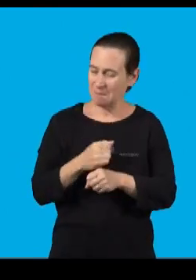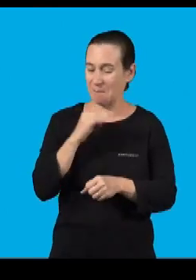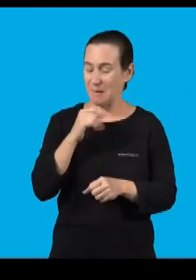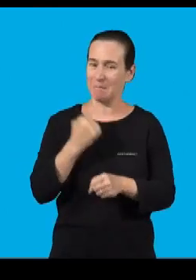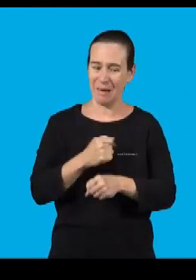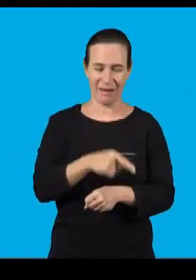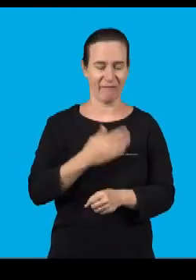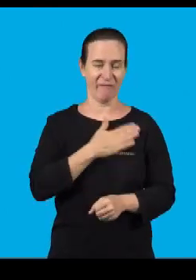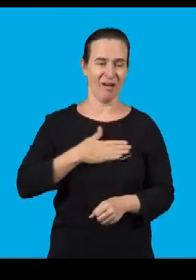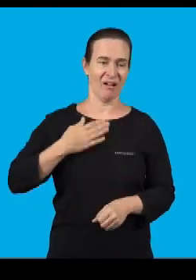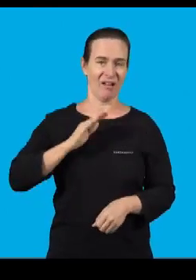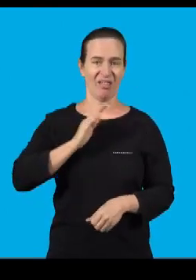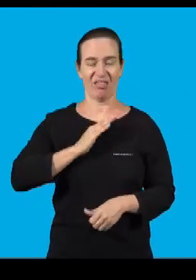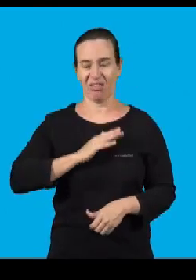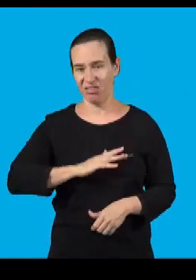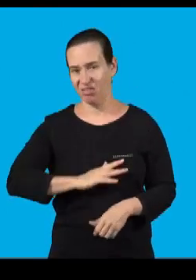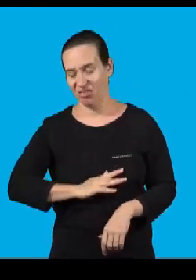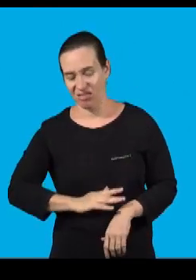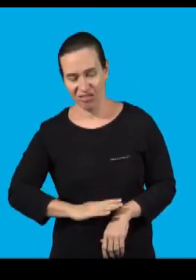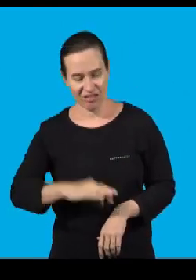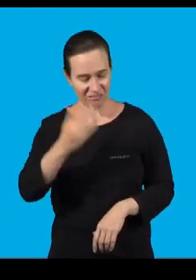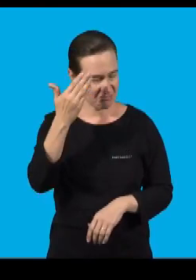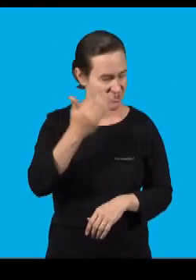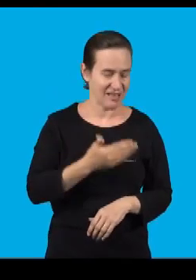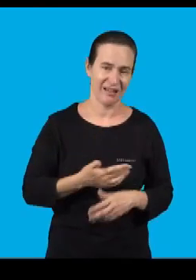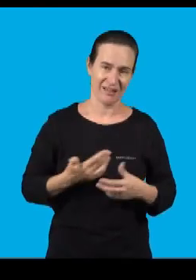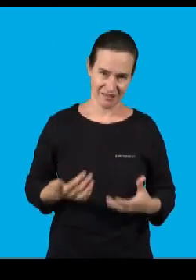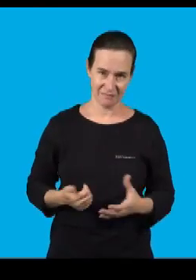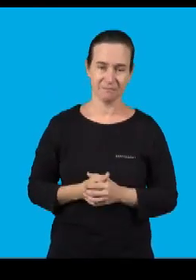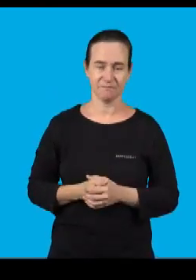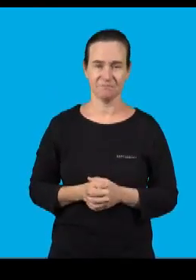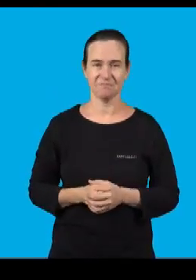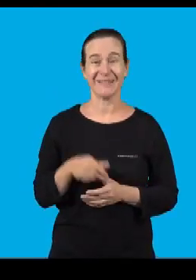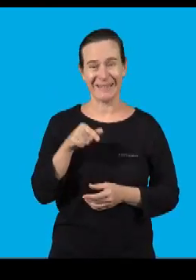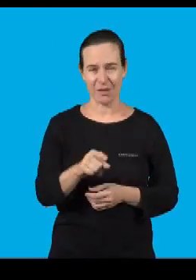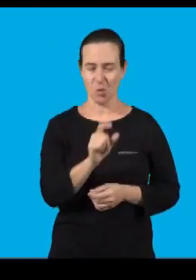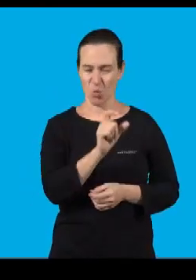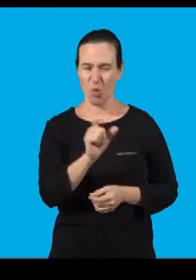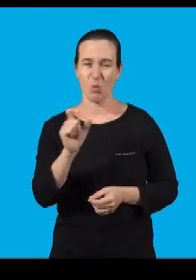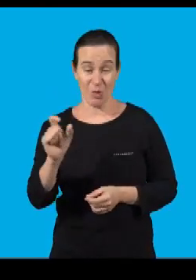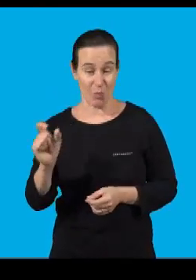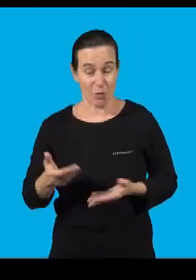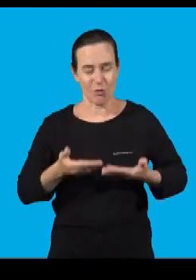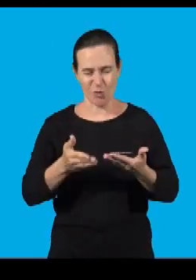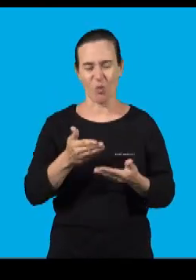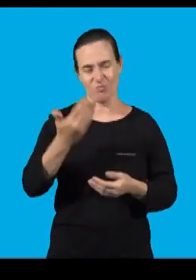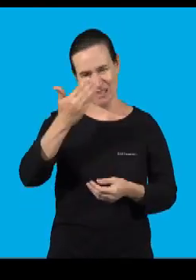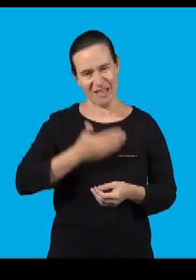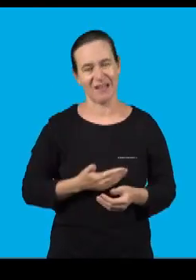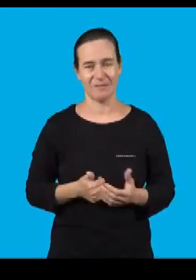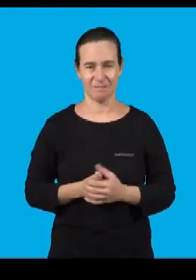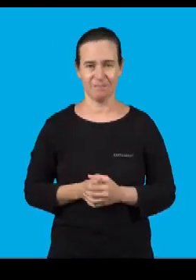him feeling dejected, down, low, sorrowful, okay? Look at the tone words being emphasized